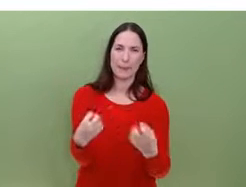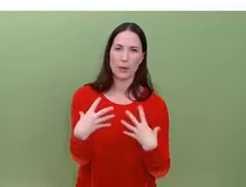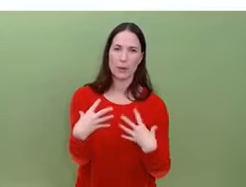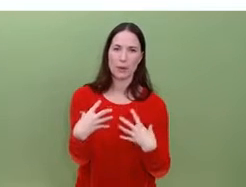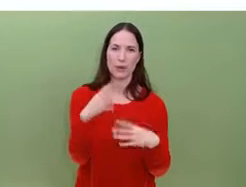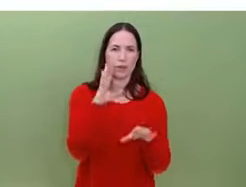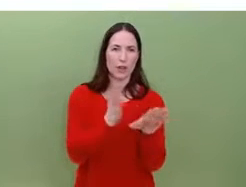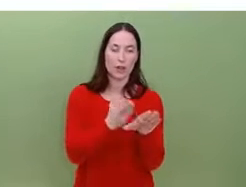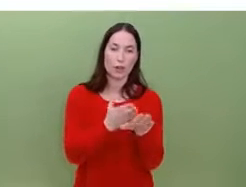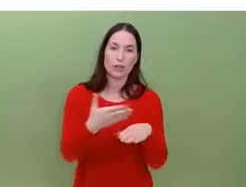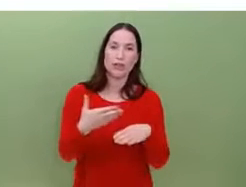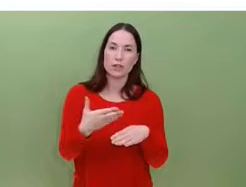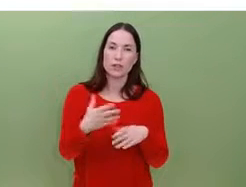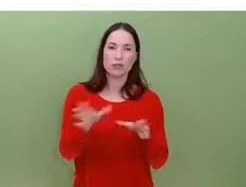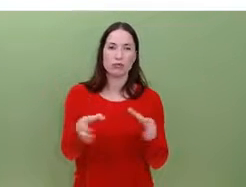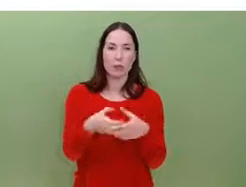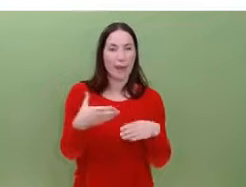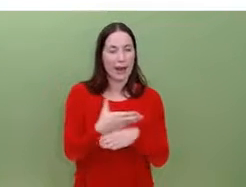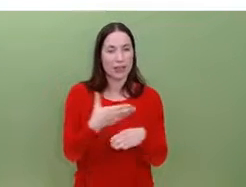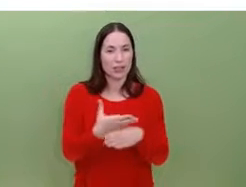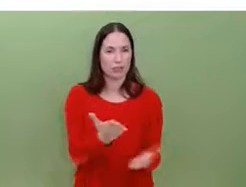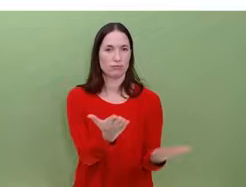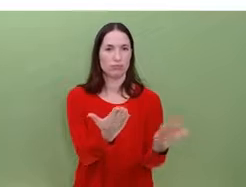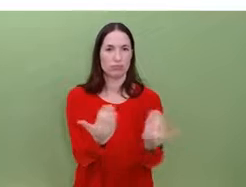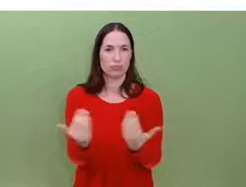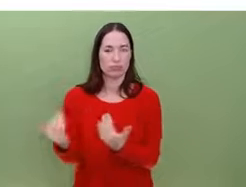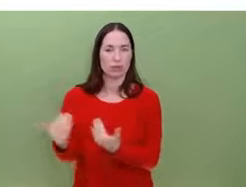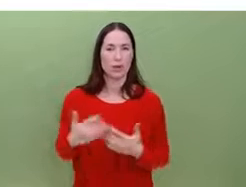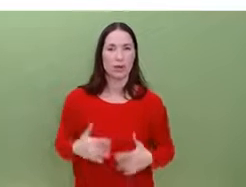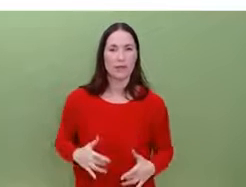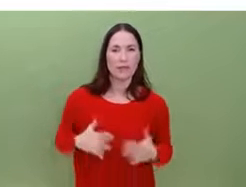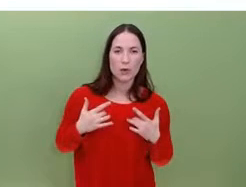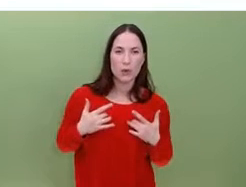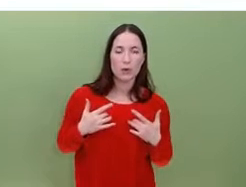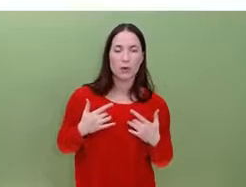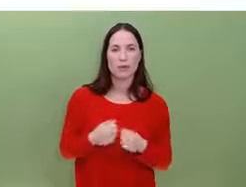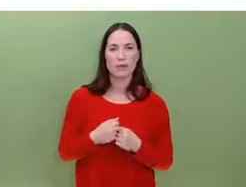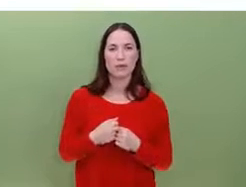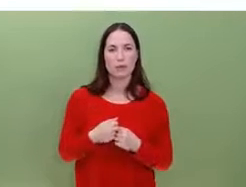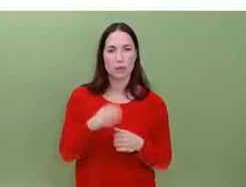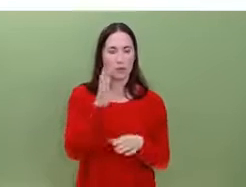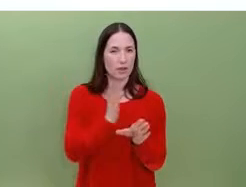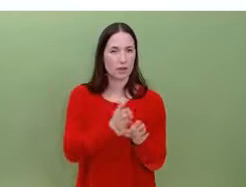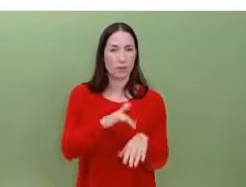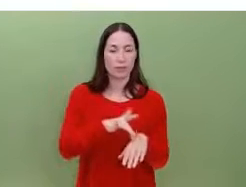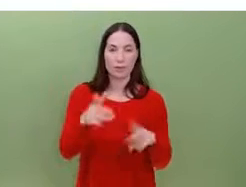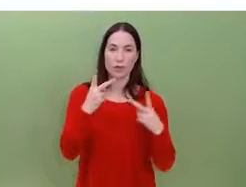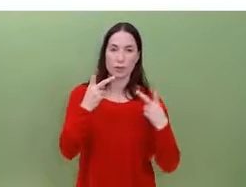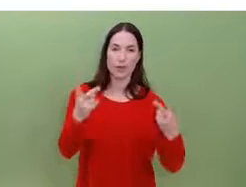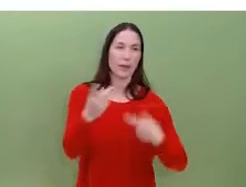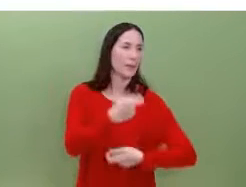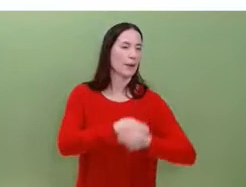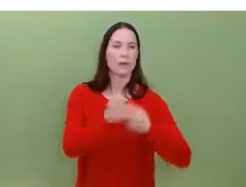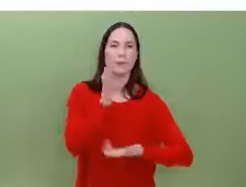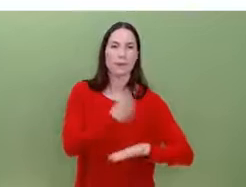actions, and really want to have your views in terms of how we turn this psychological professions vision into reality. So